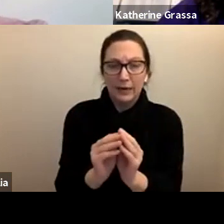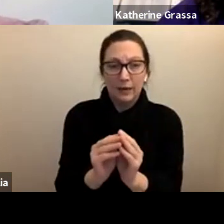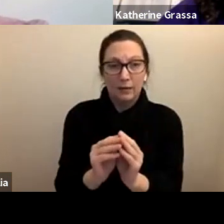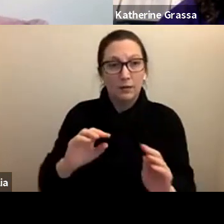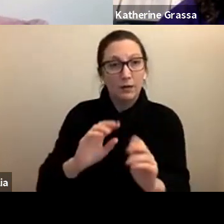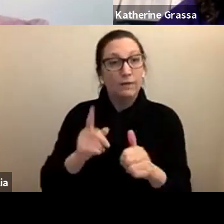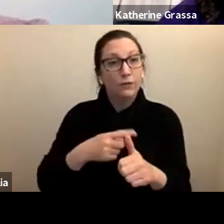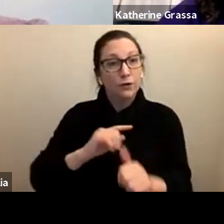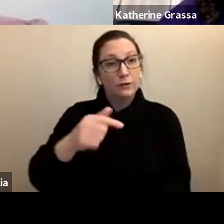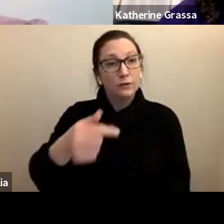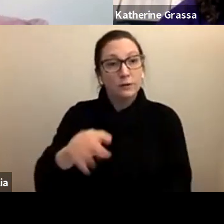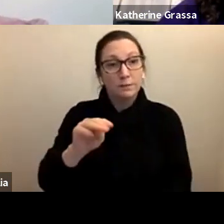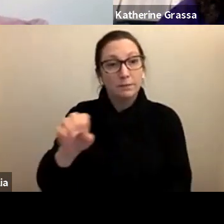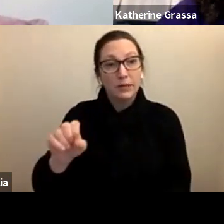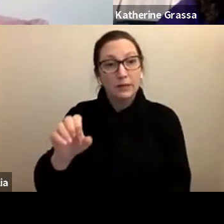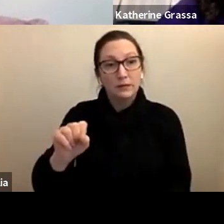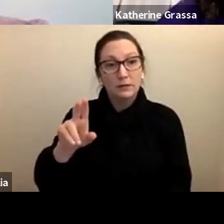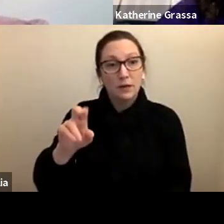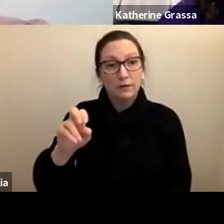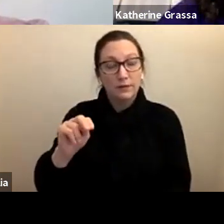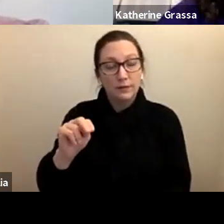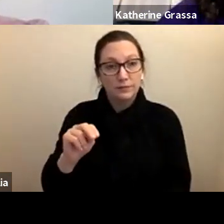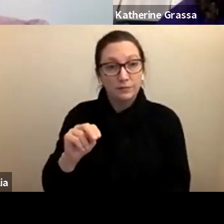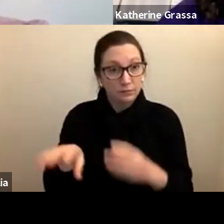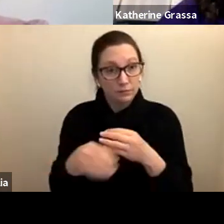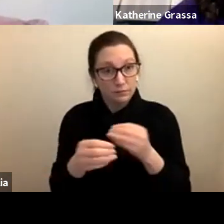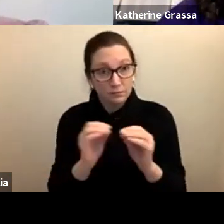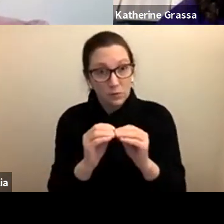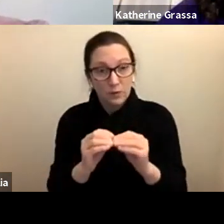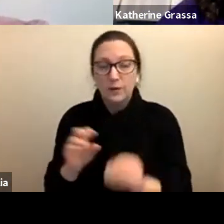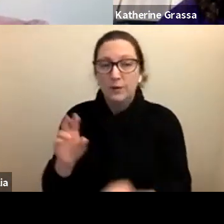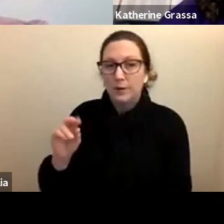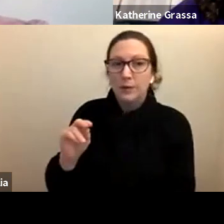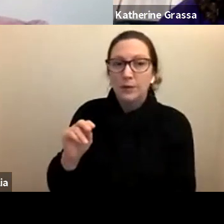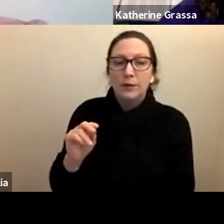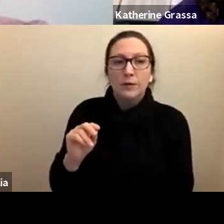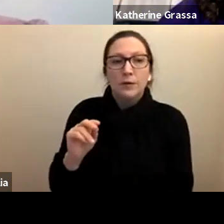Sullivan, anything to add? Thank you. No, I just, other than